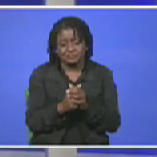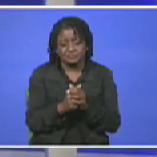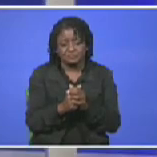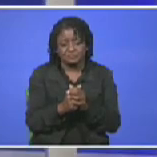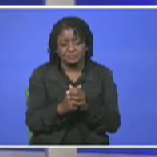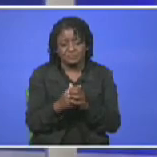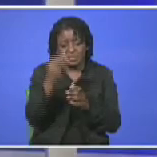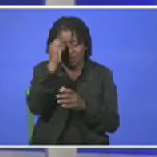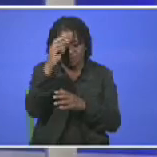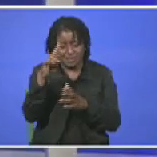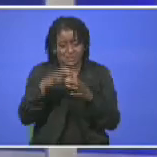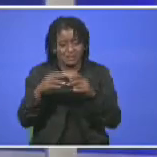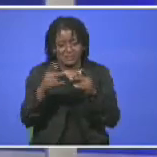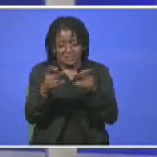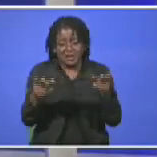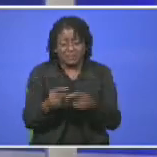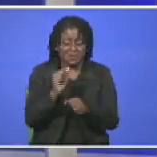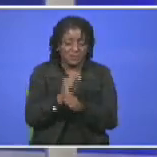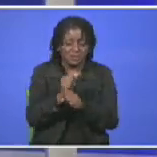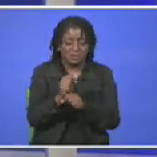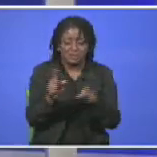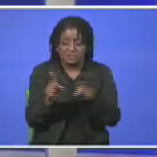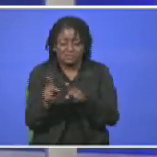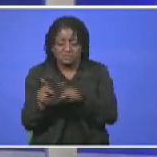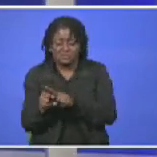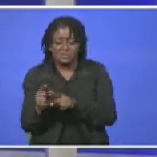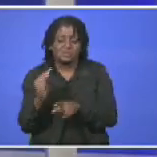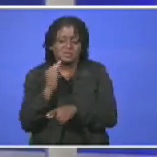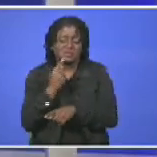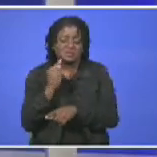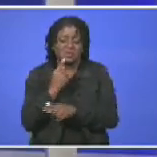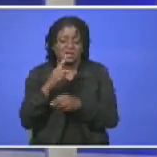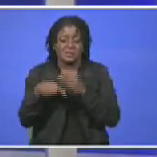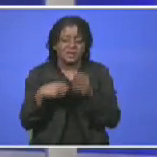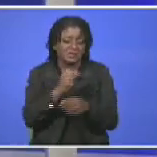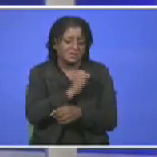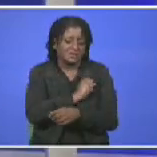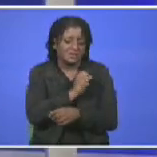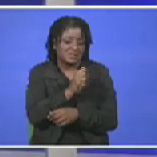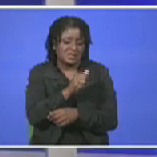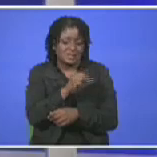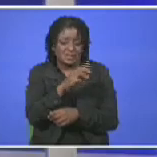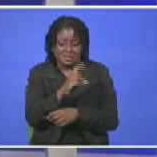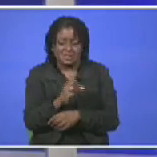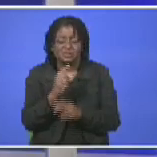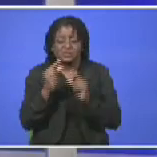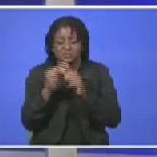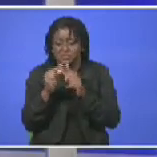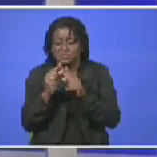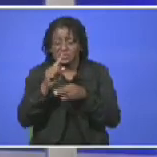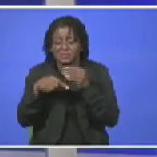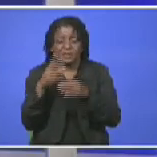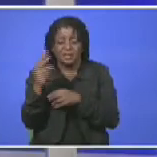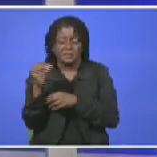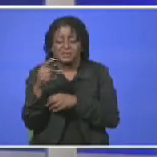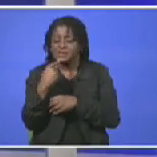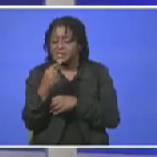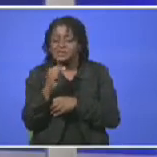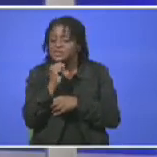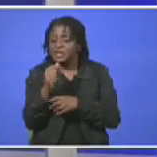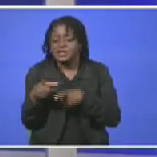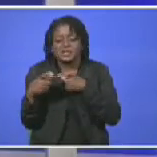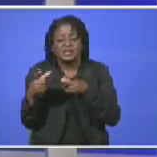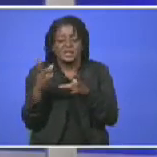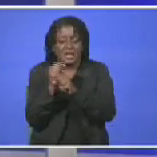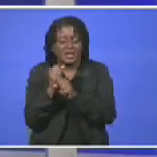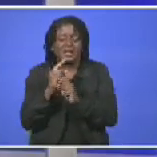The Minister of Public Works says he was further disappointed about Sands' remarks about him and claims he had not received answers from him with regard